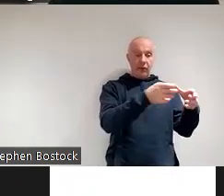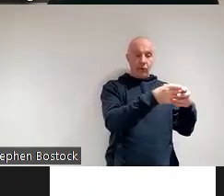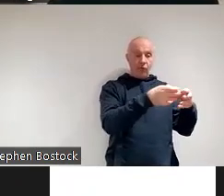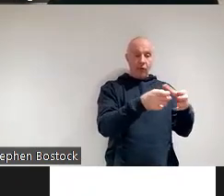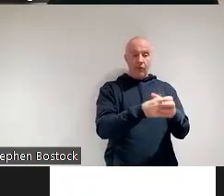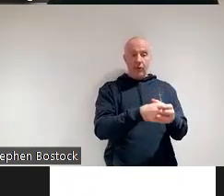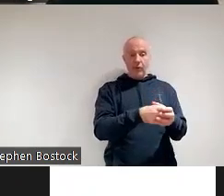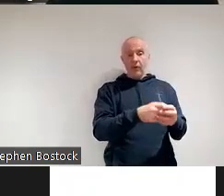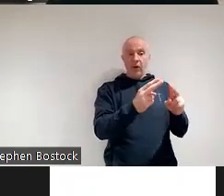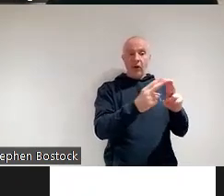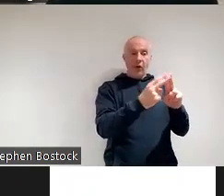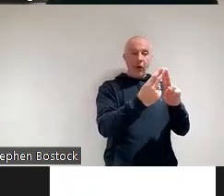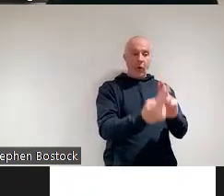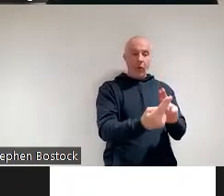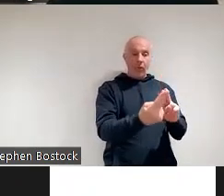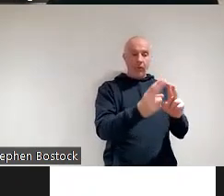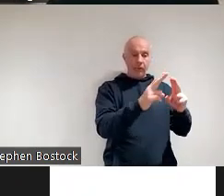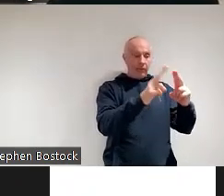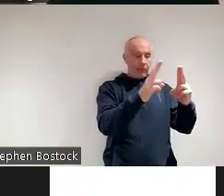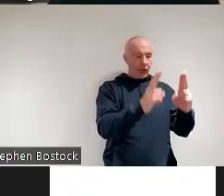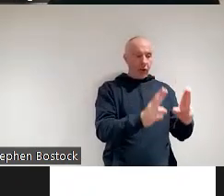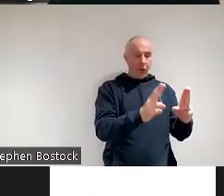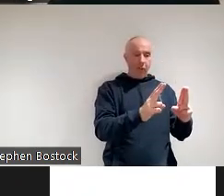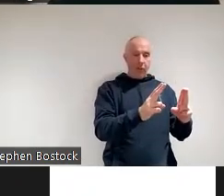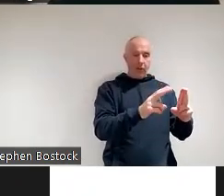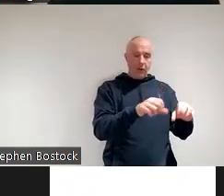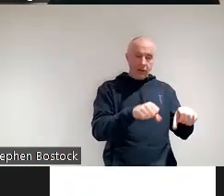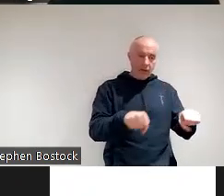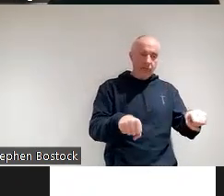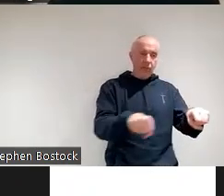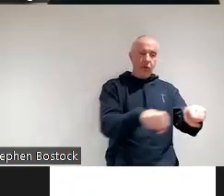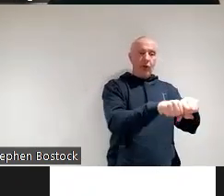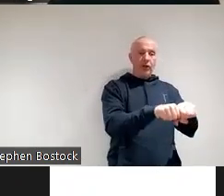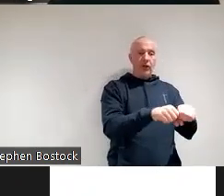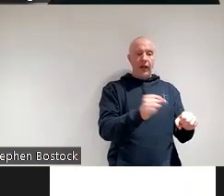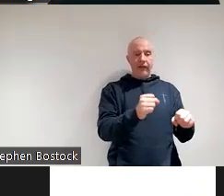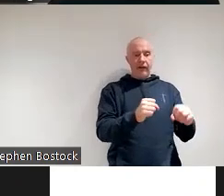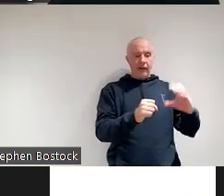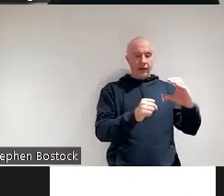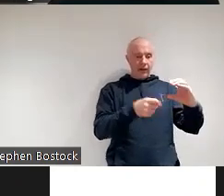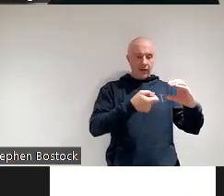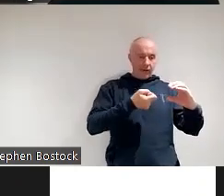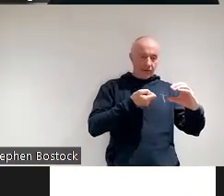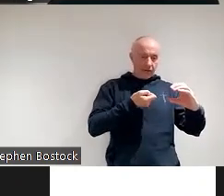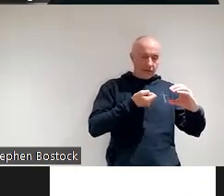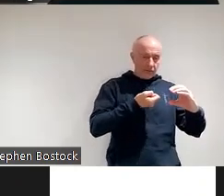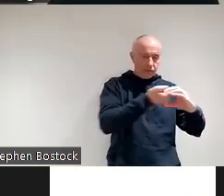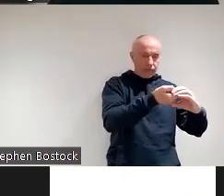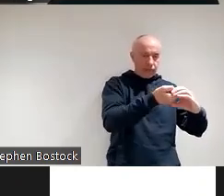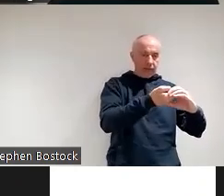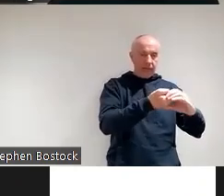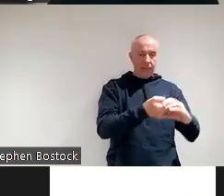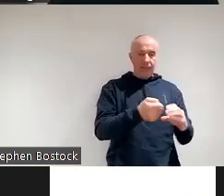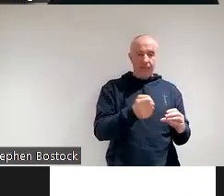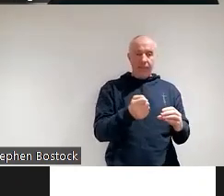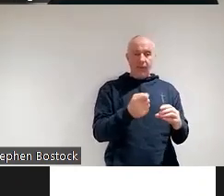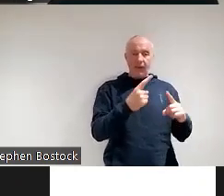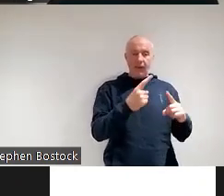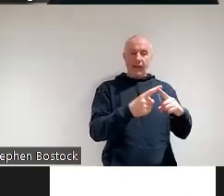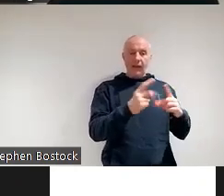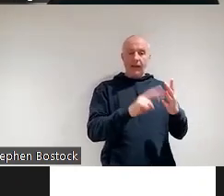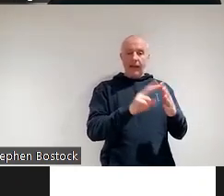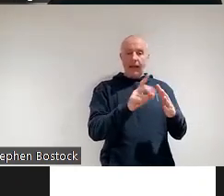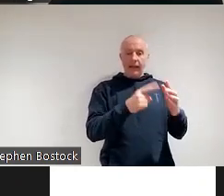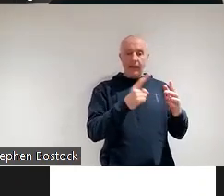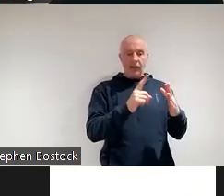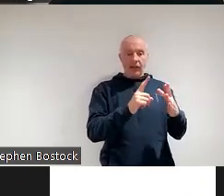is the home charger. So home charger here, for example, you can say we have the point charger, My Energy, Zappy charger.